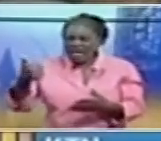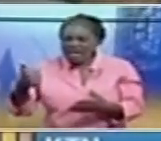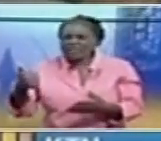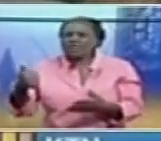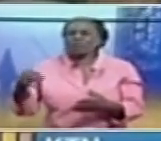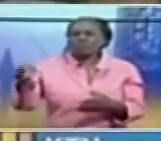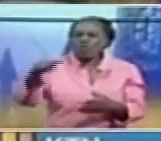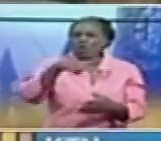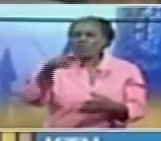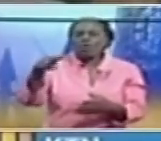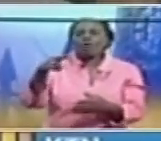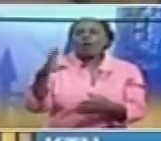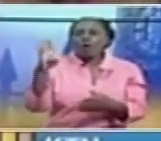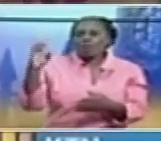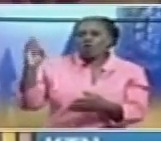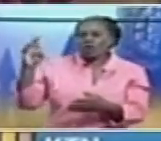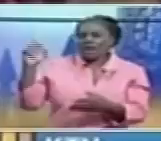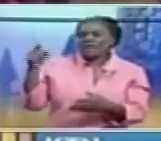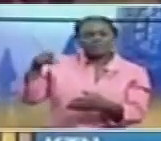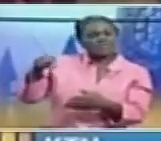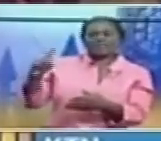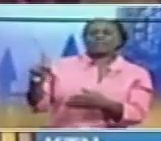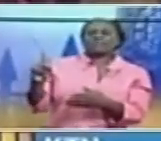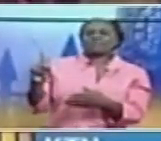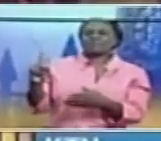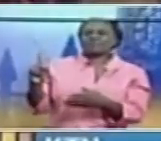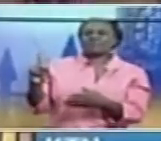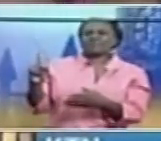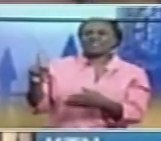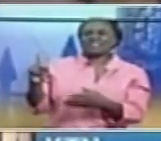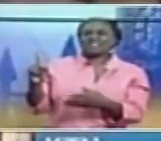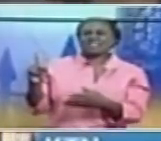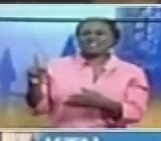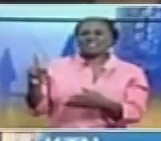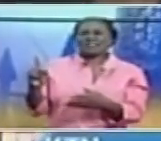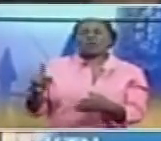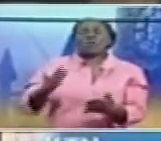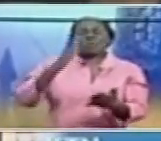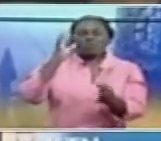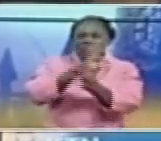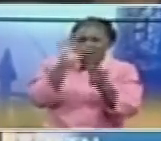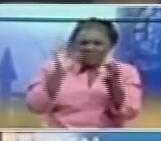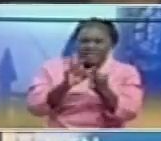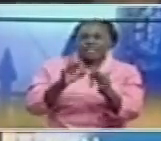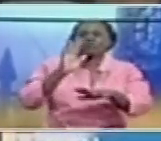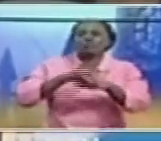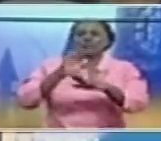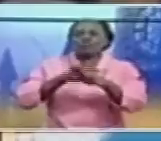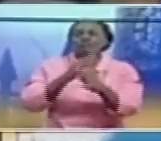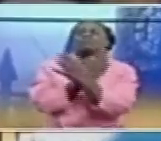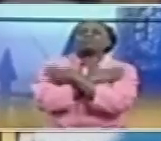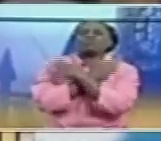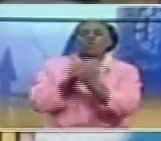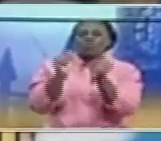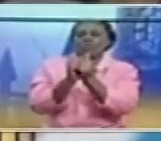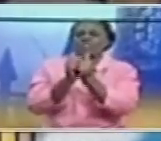roam the plains of Borana, Elvis here, it appears, is in perfectly good company with the humans.